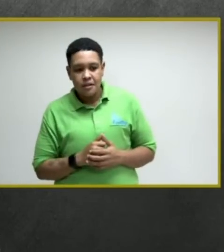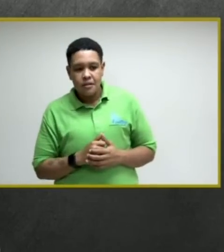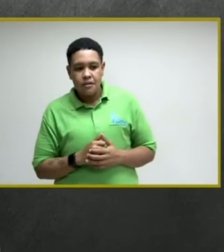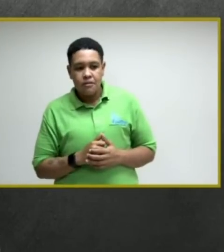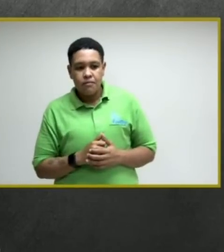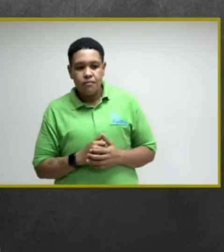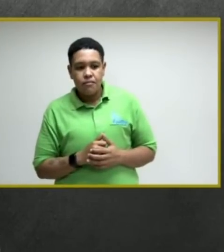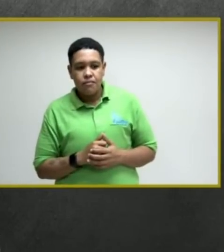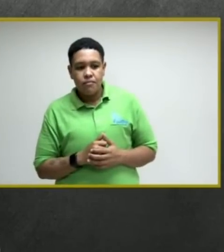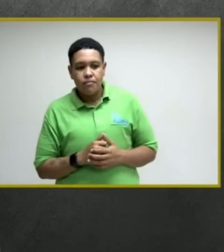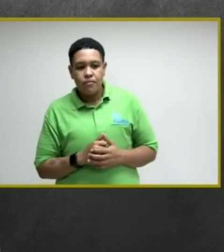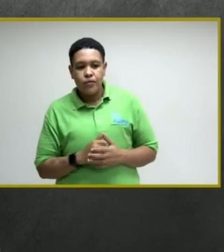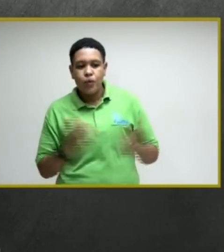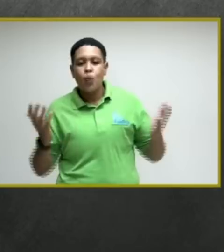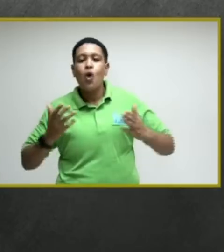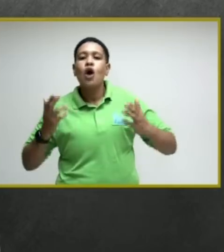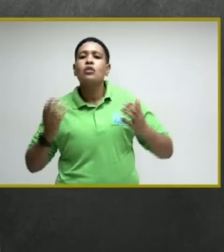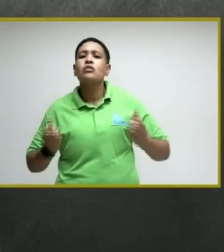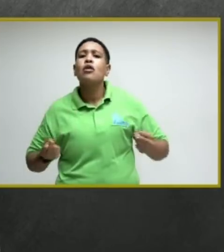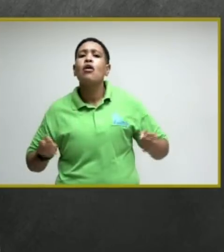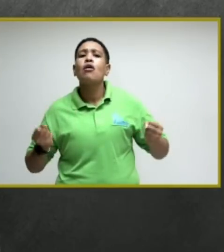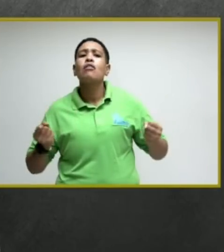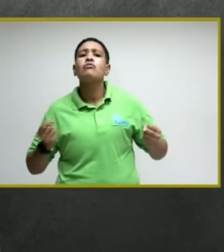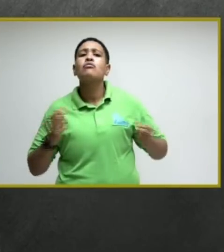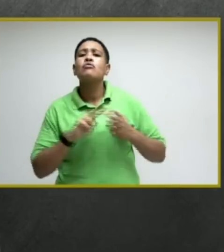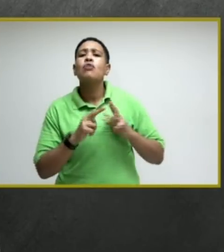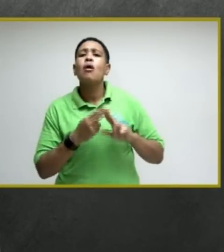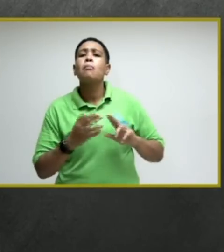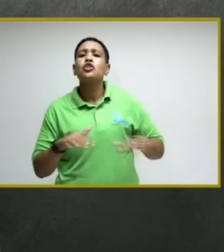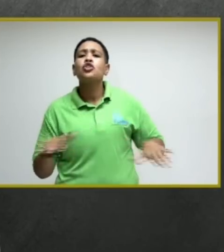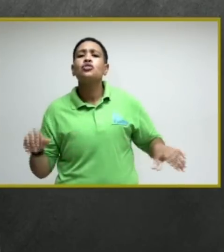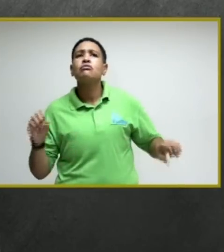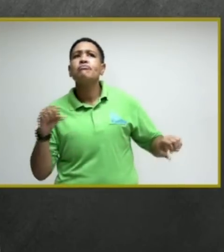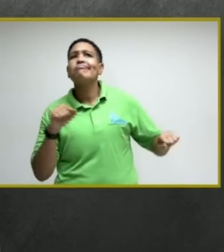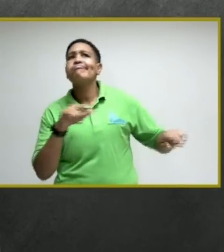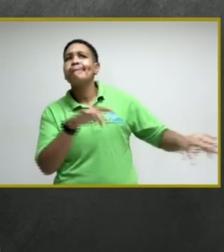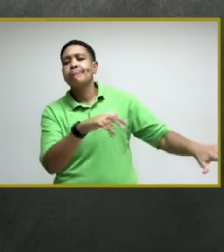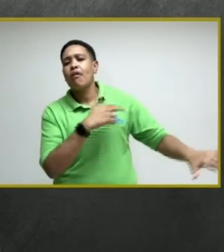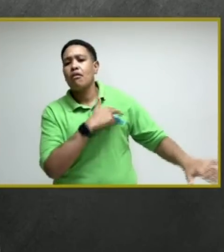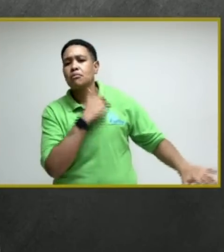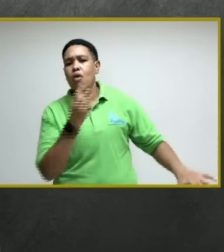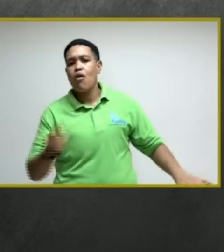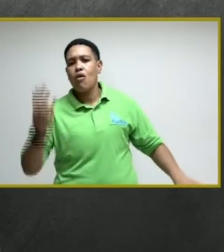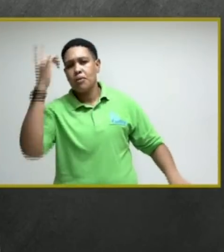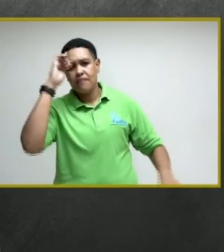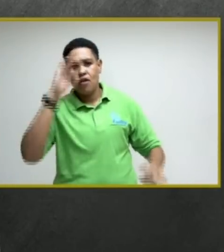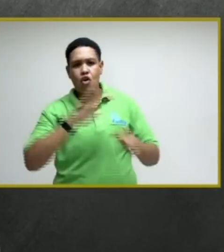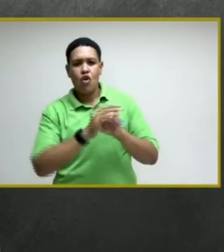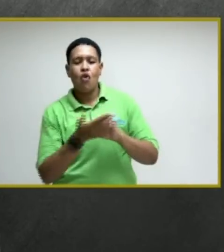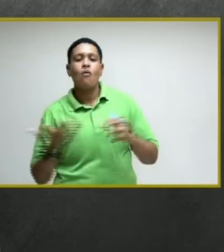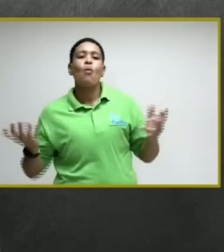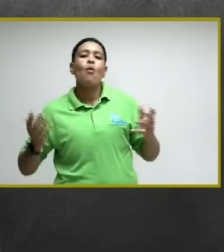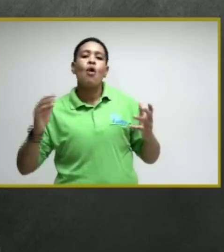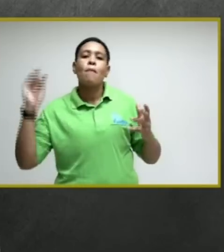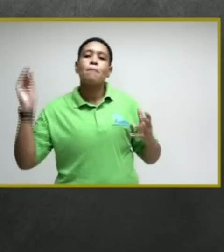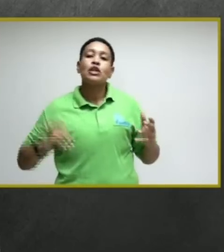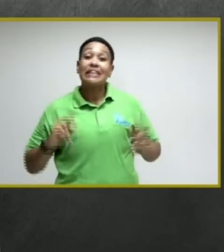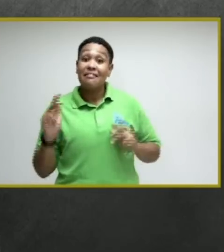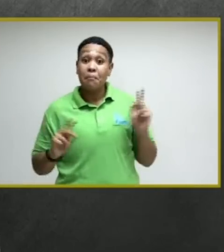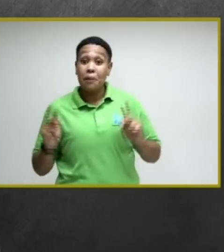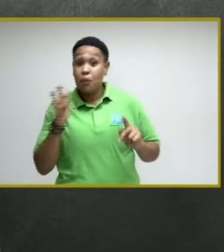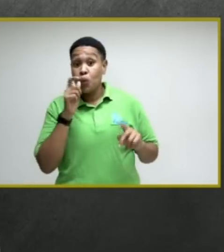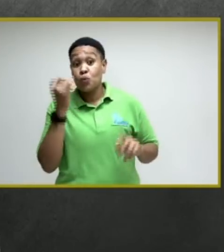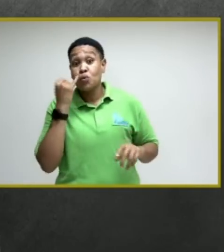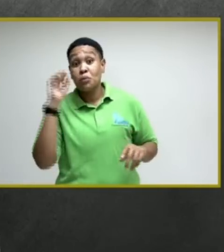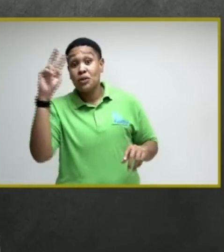numbers are there for child hospitalization, and what percentage of people who have been due for second